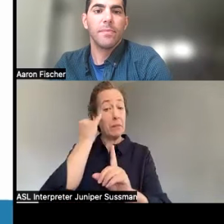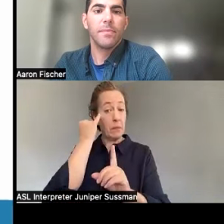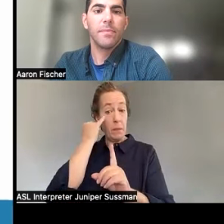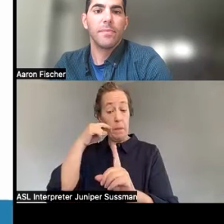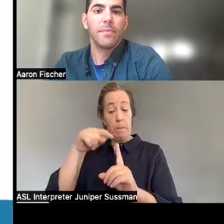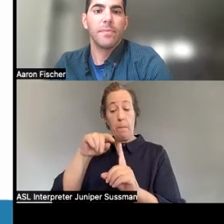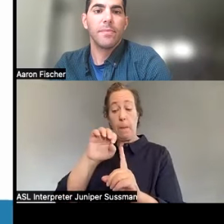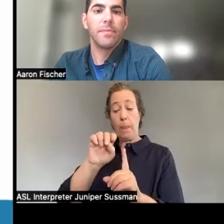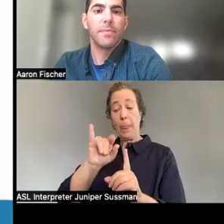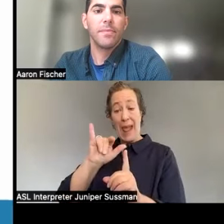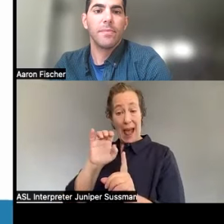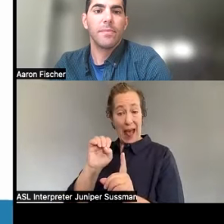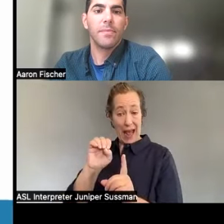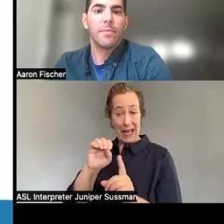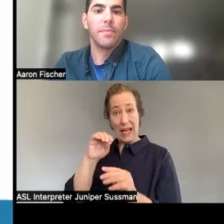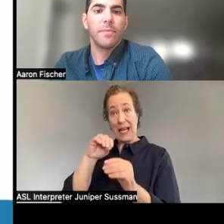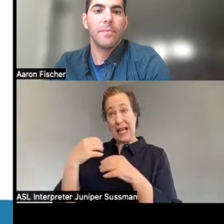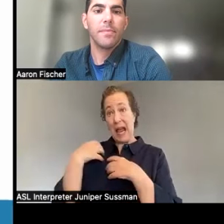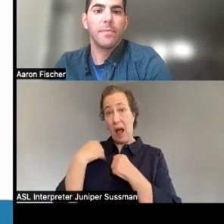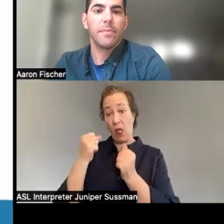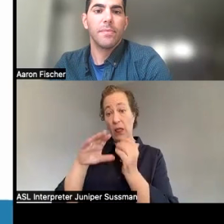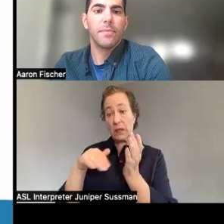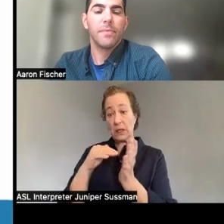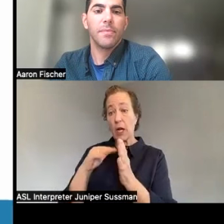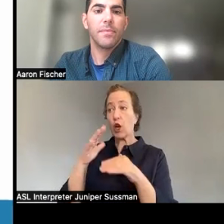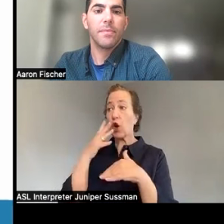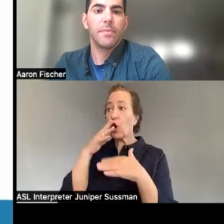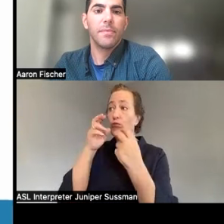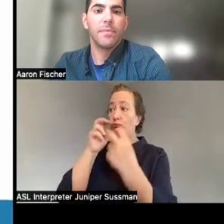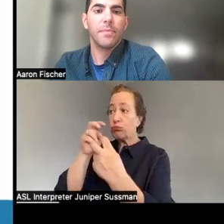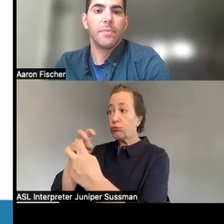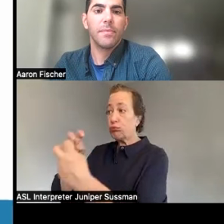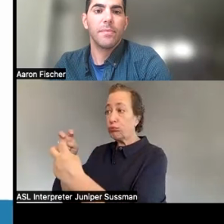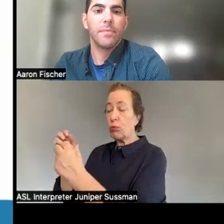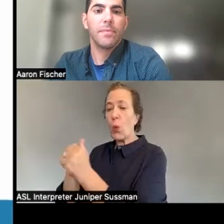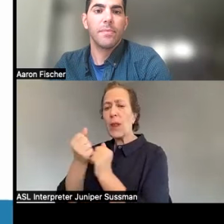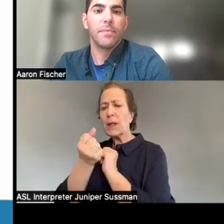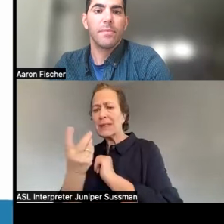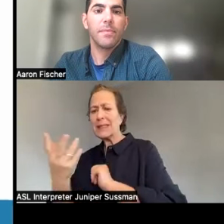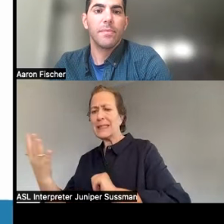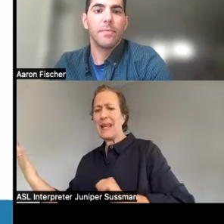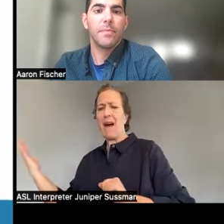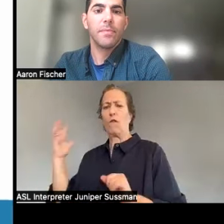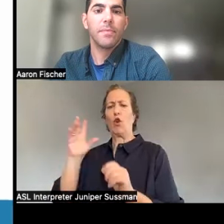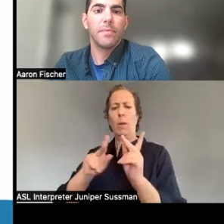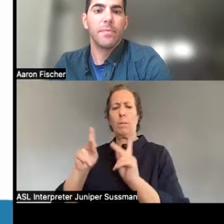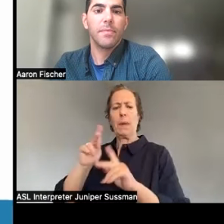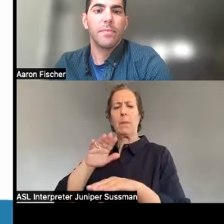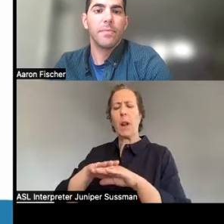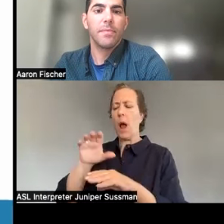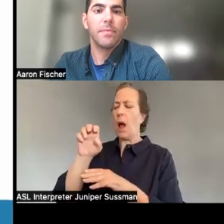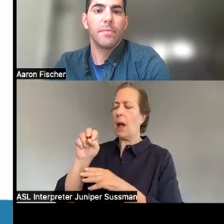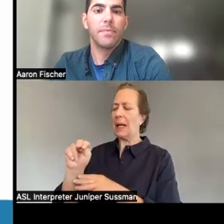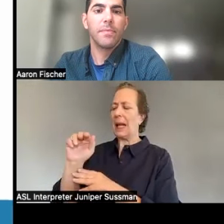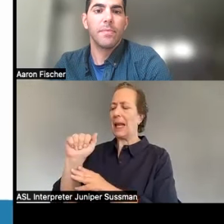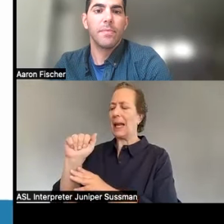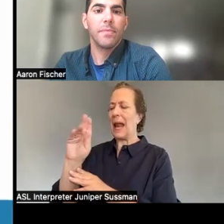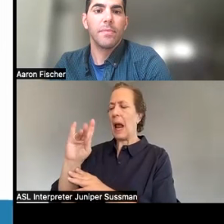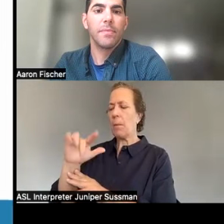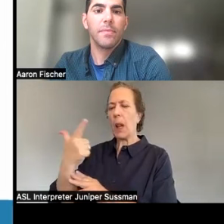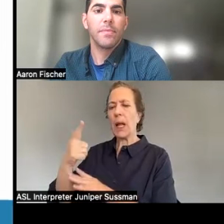he would be meeting with several people on the enabling services team as well as his providers. And that provides him